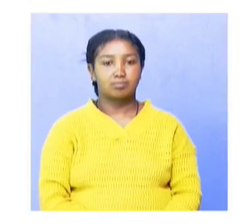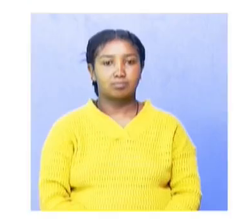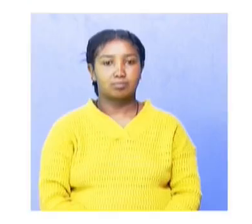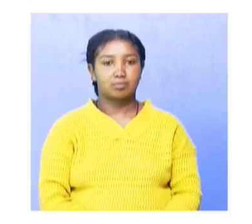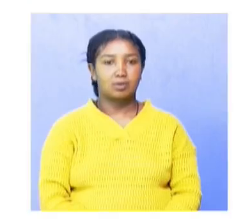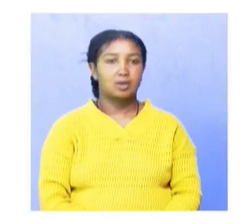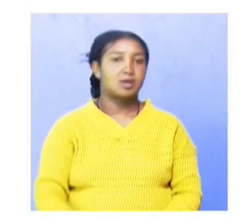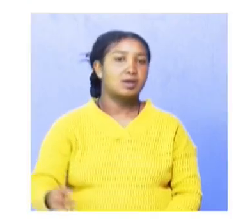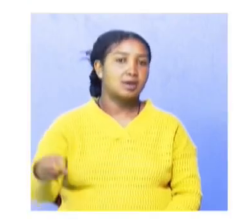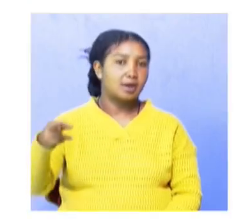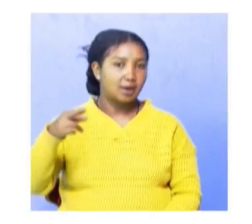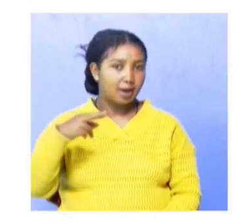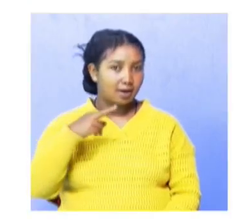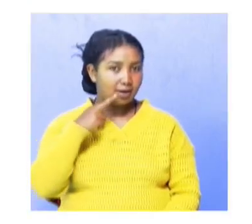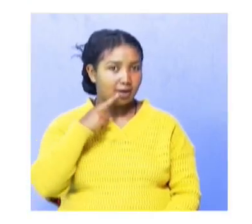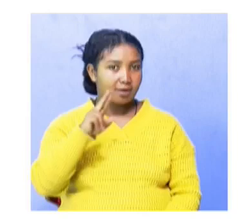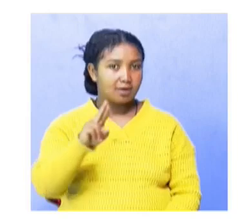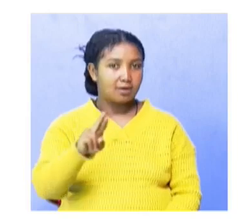Rihanna